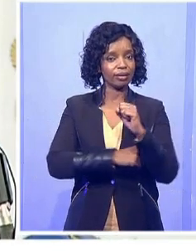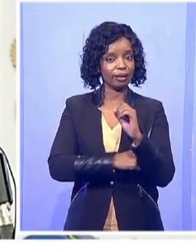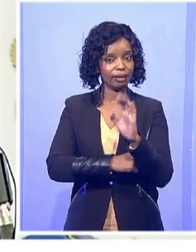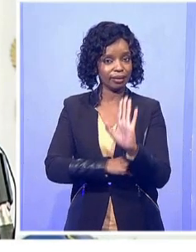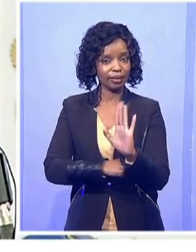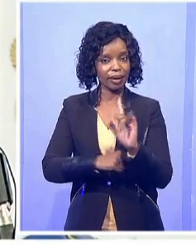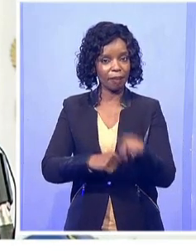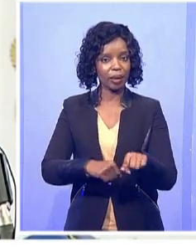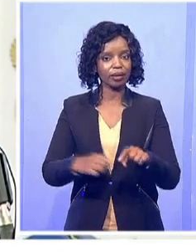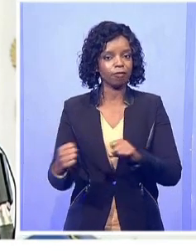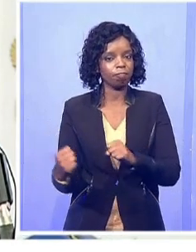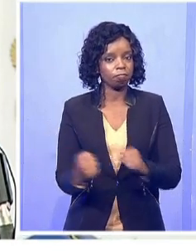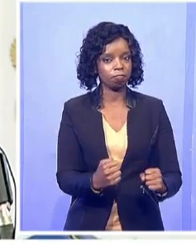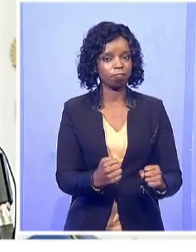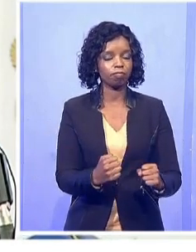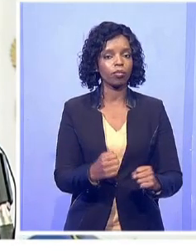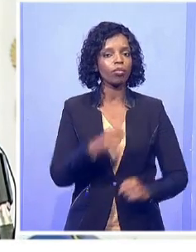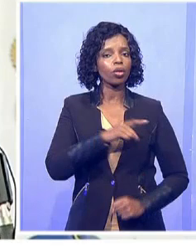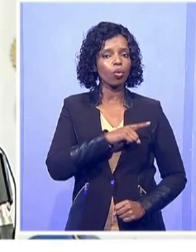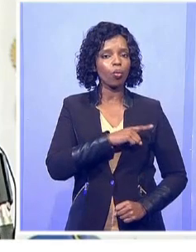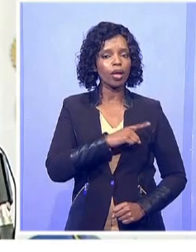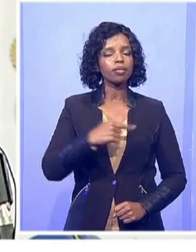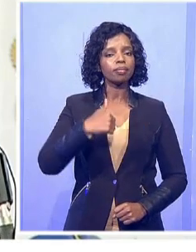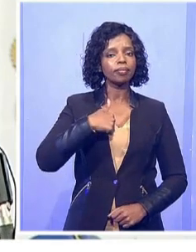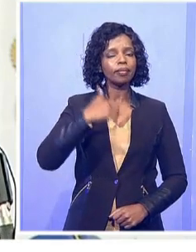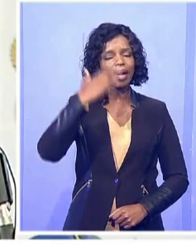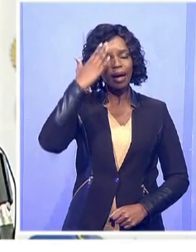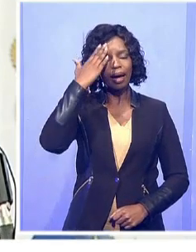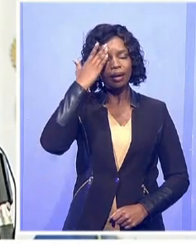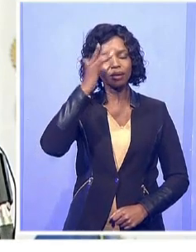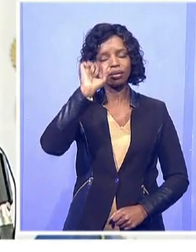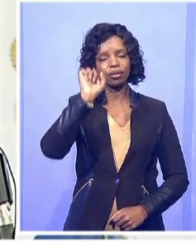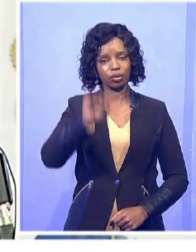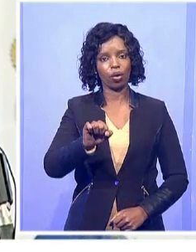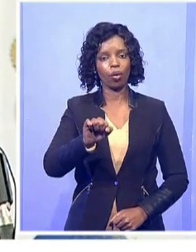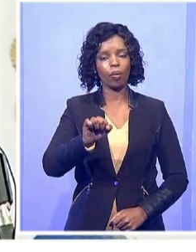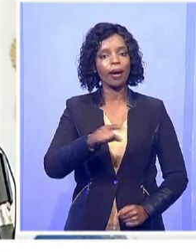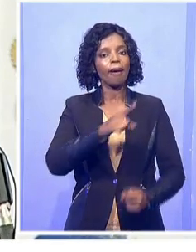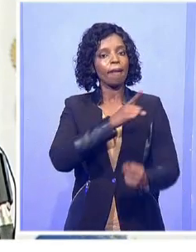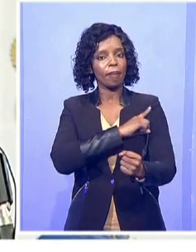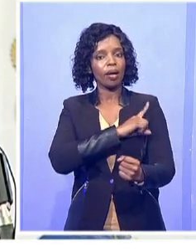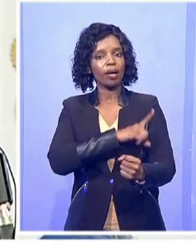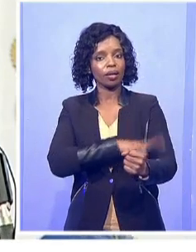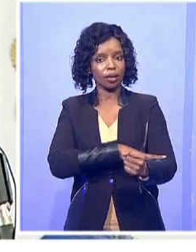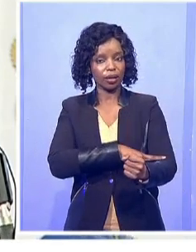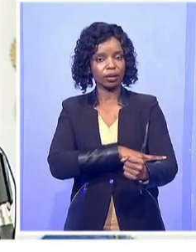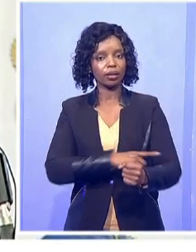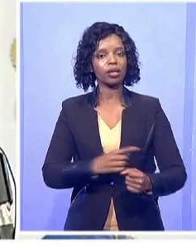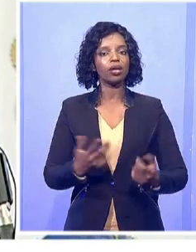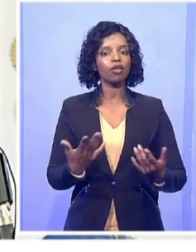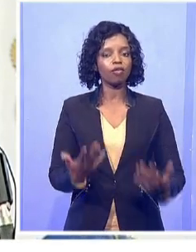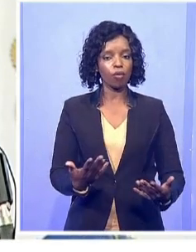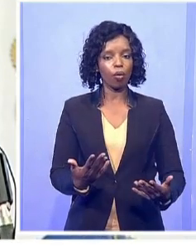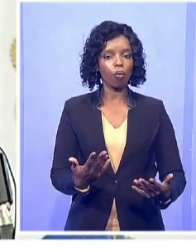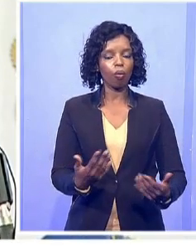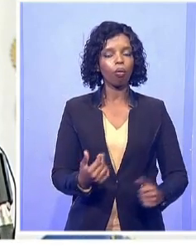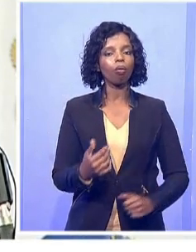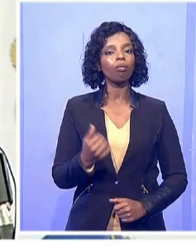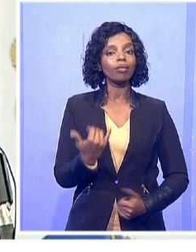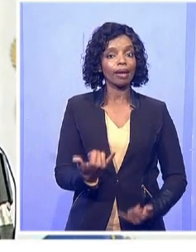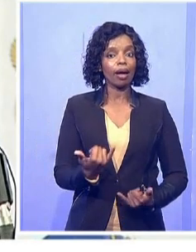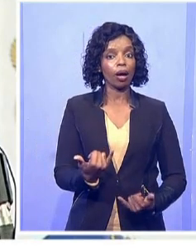because I'm aware that the mandate of SANVA, the current